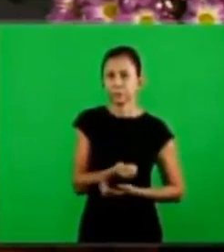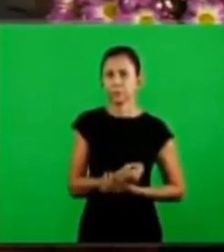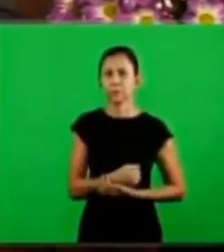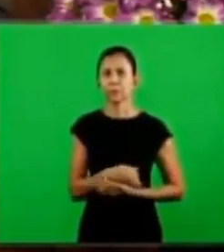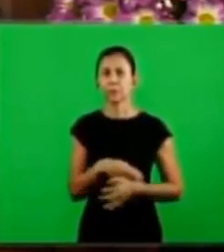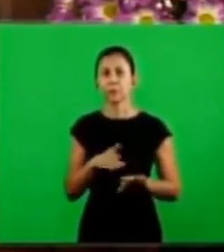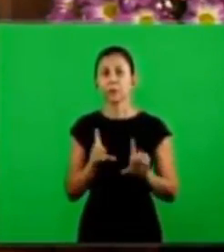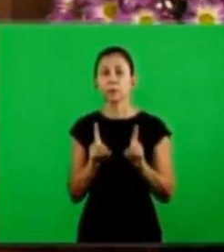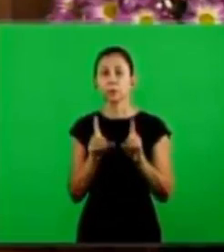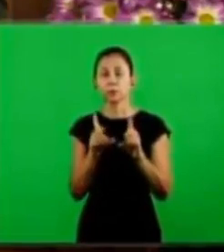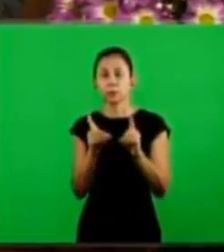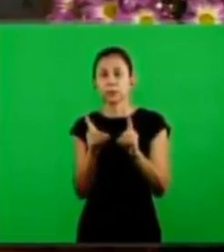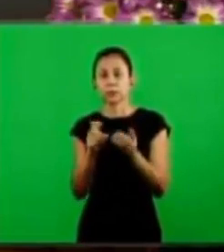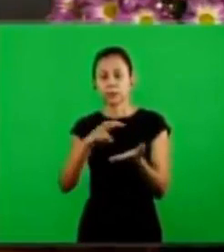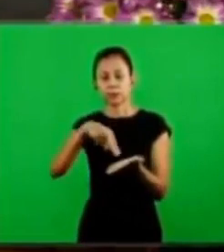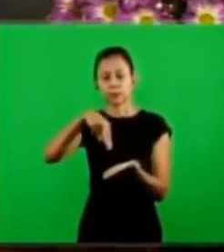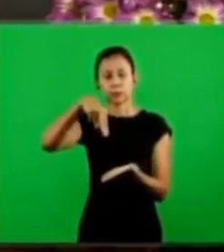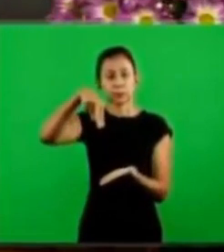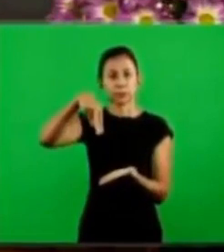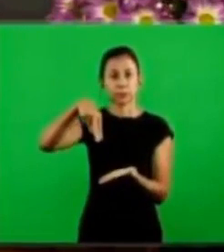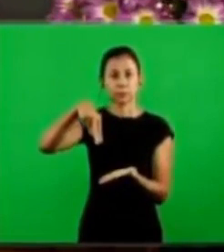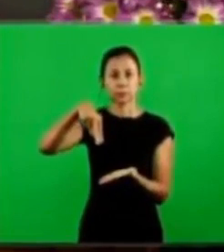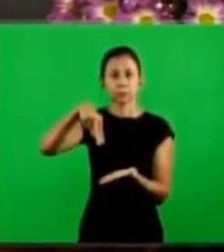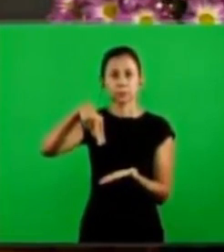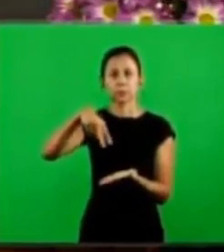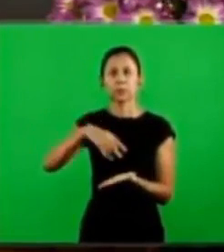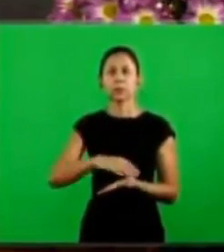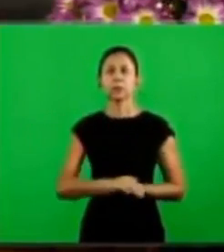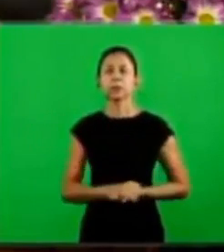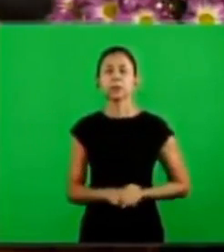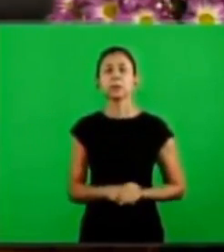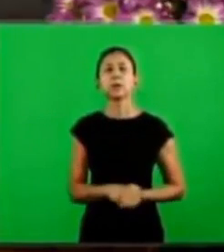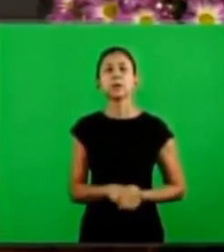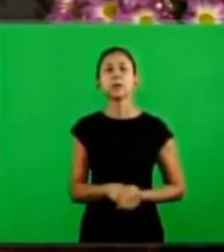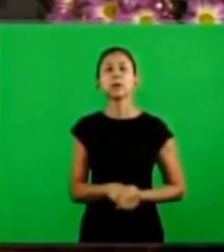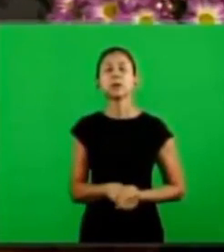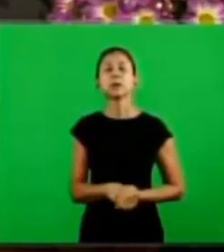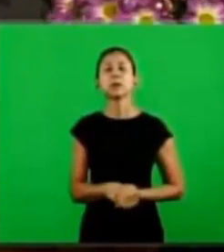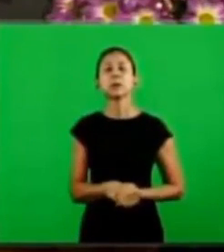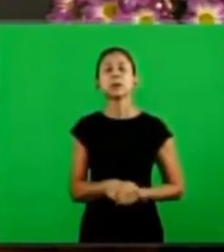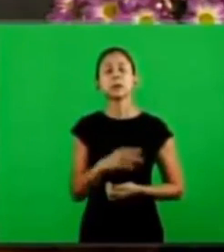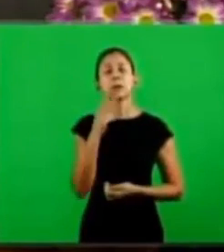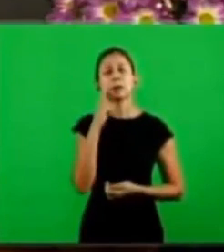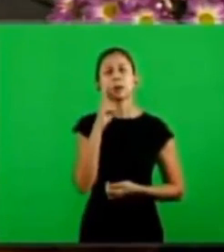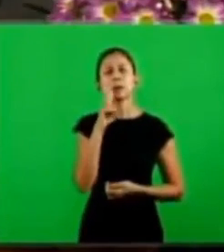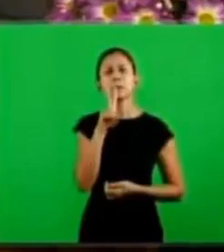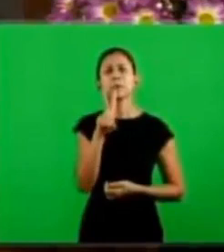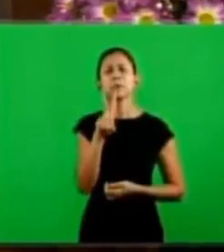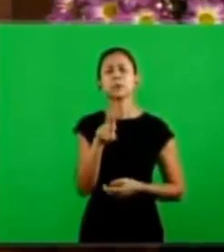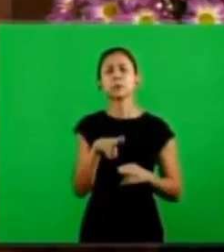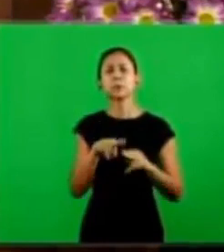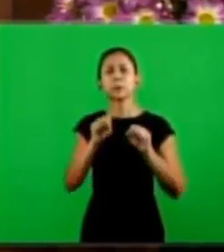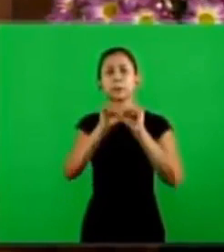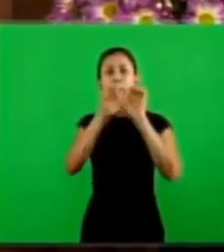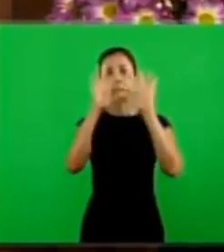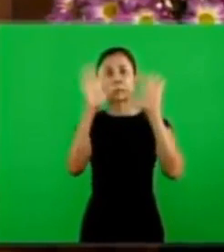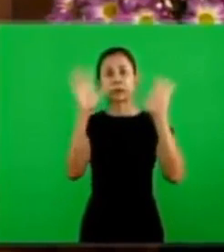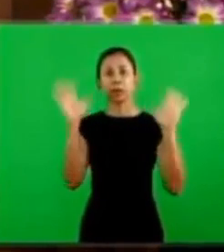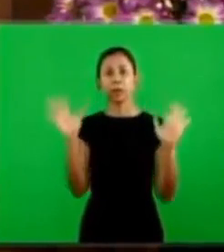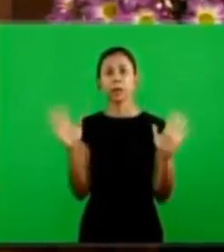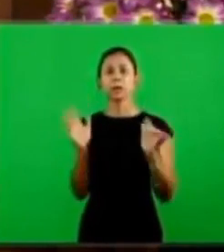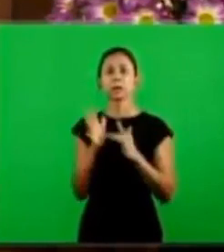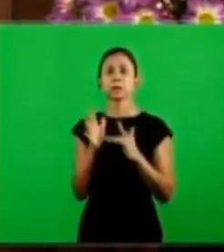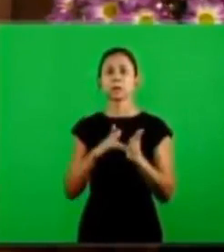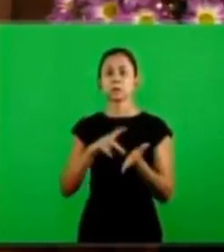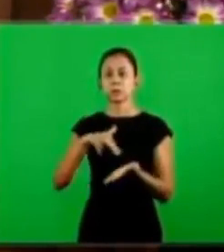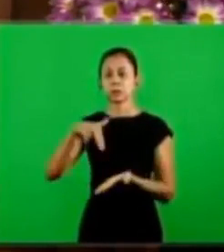the doctrine was the resurrection. So in Mary, she saw clearly that